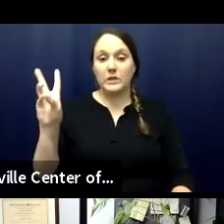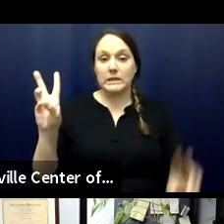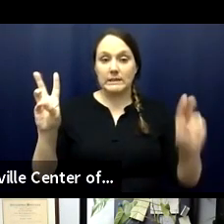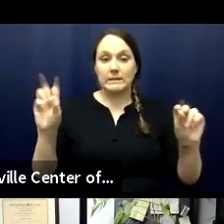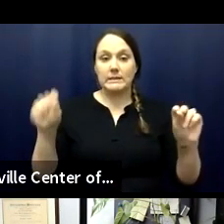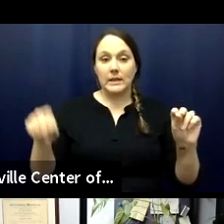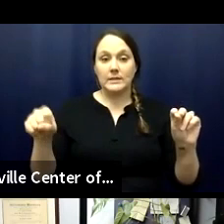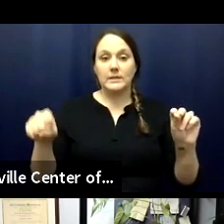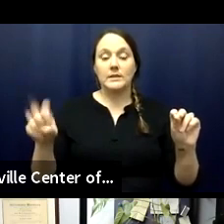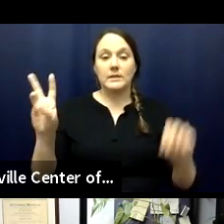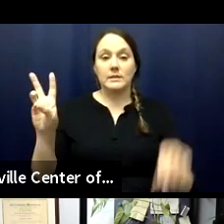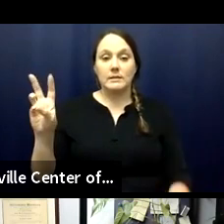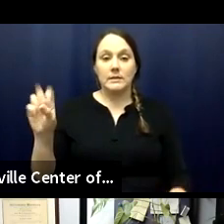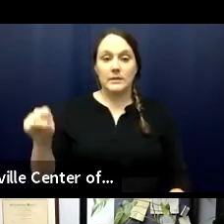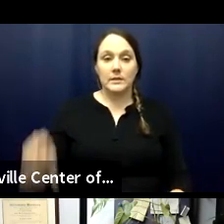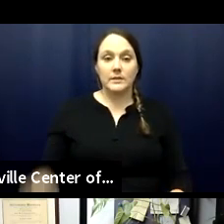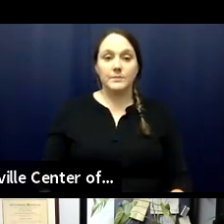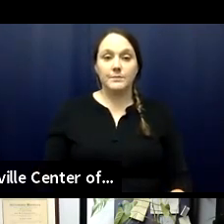yeses.